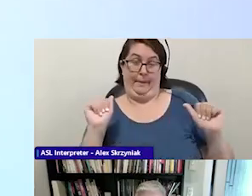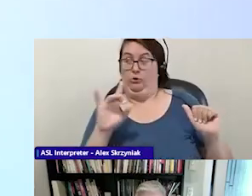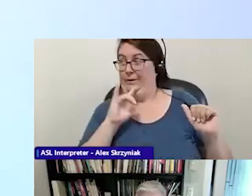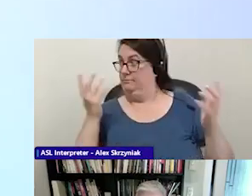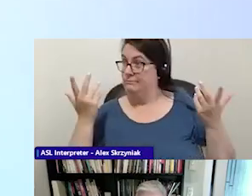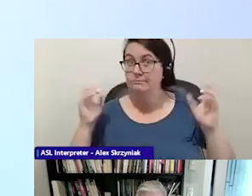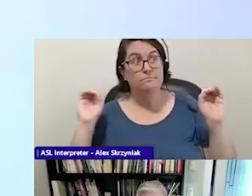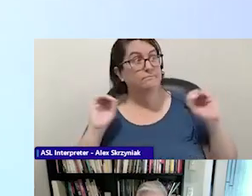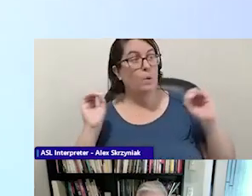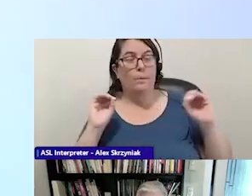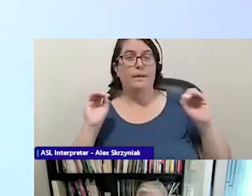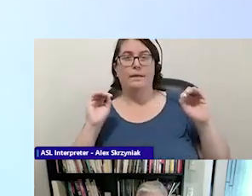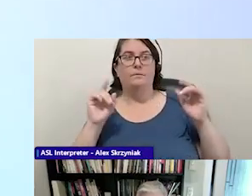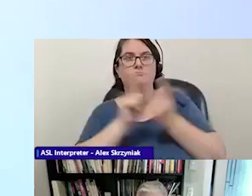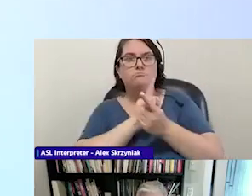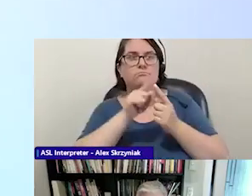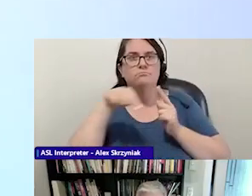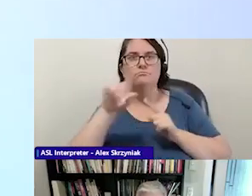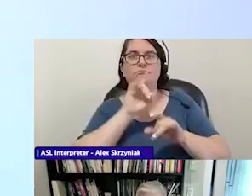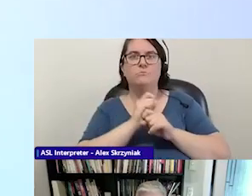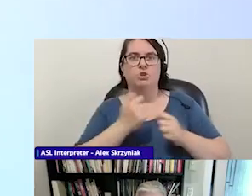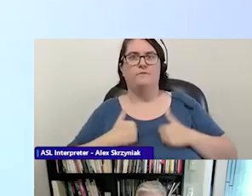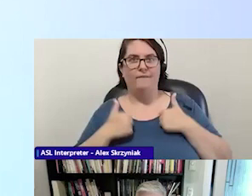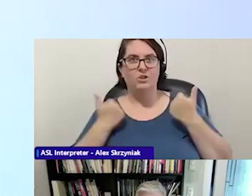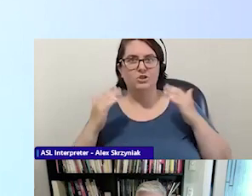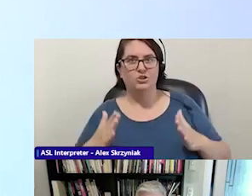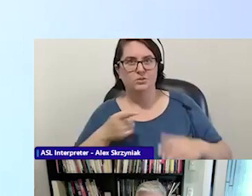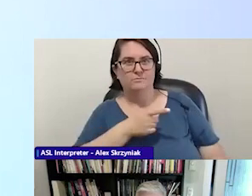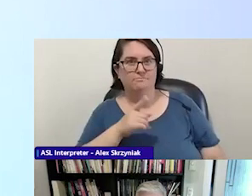had talked to survivors.